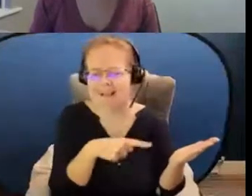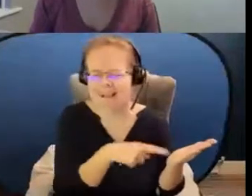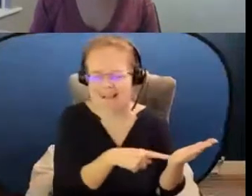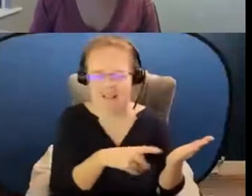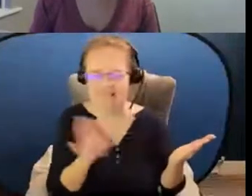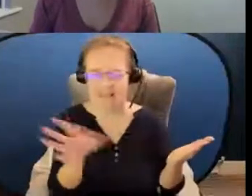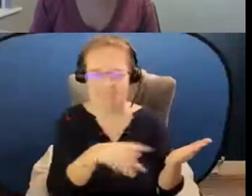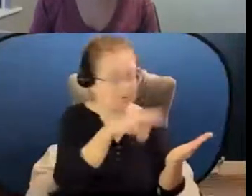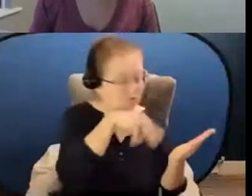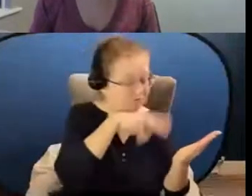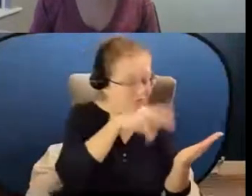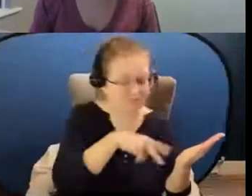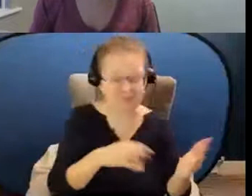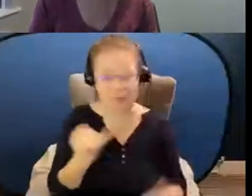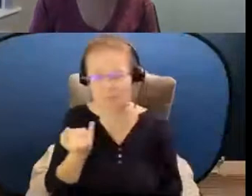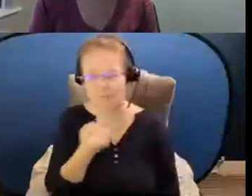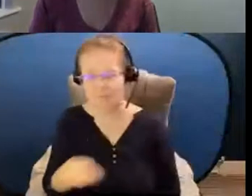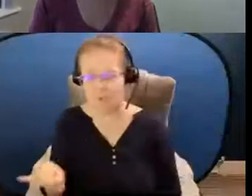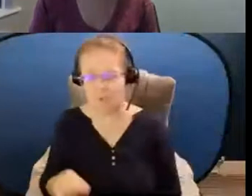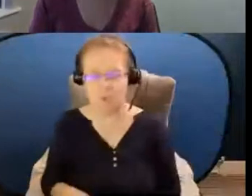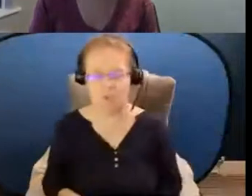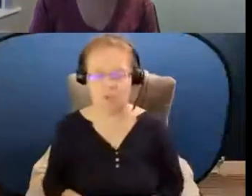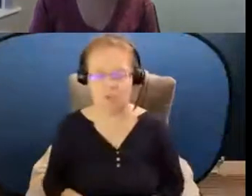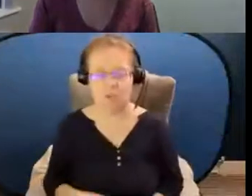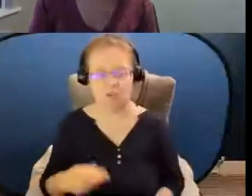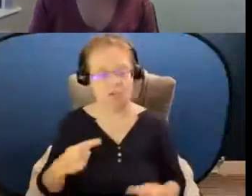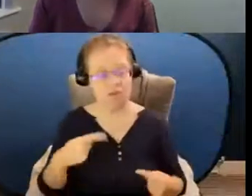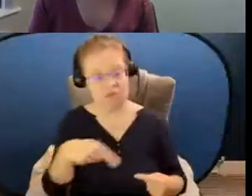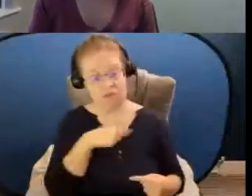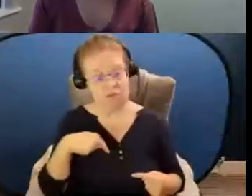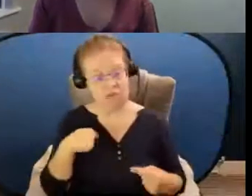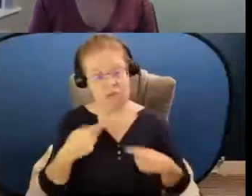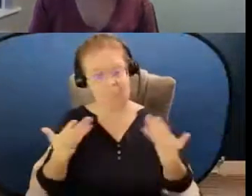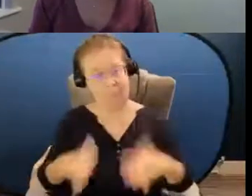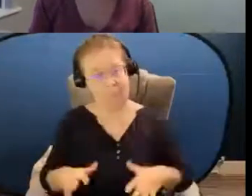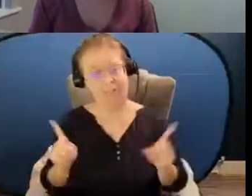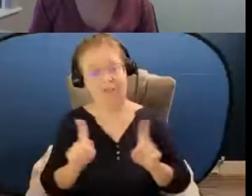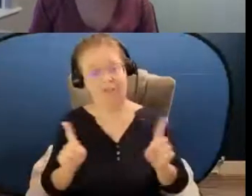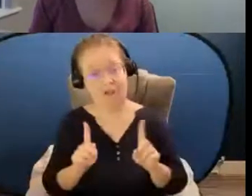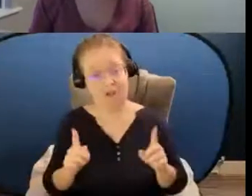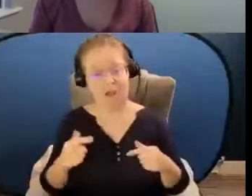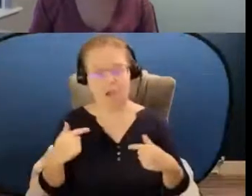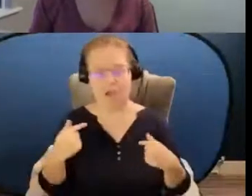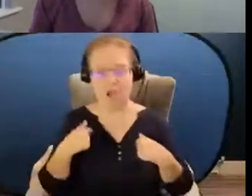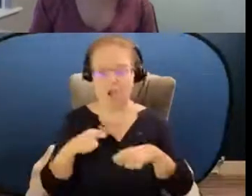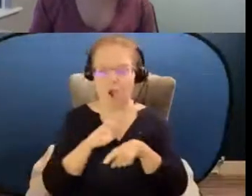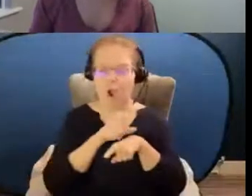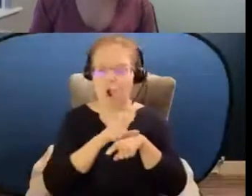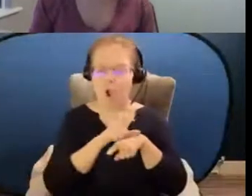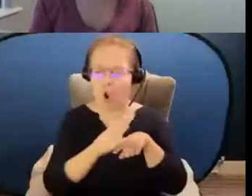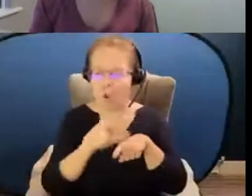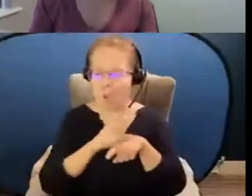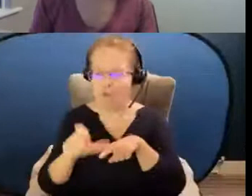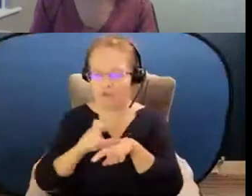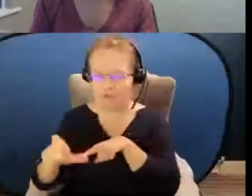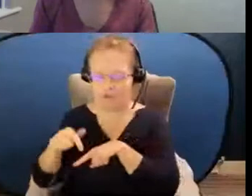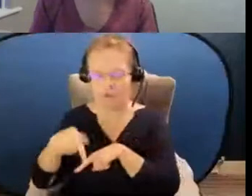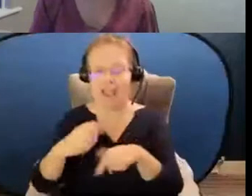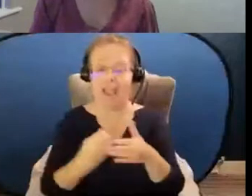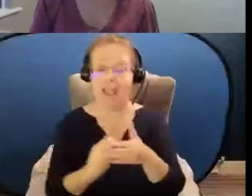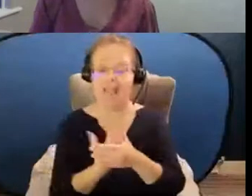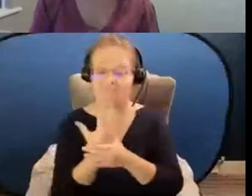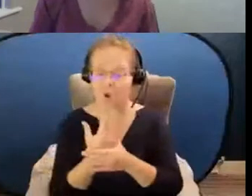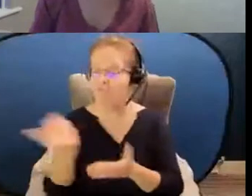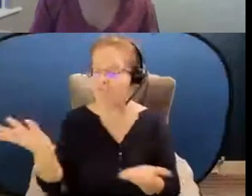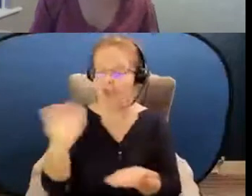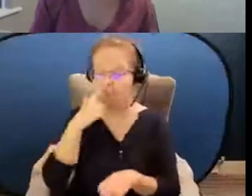read through a 30, 40 page document. What we've done is we've actually, we've made courses in Evolve that anyone who's got Evolve can